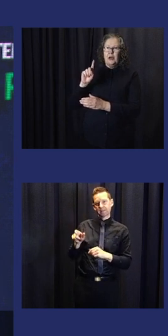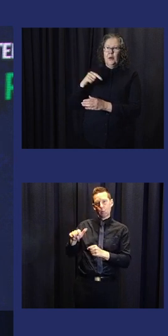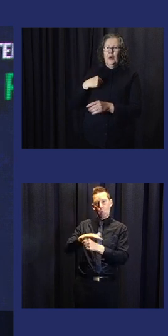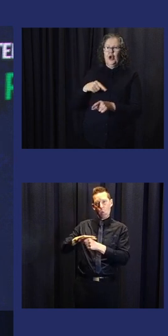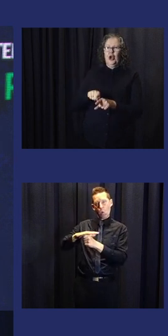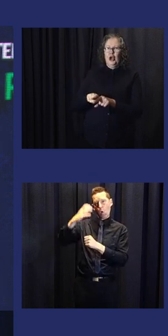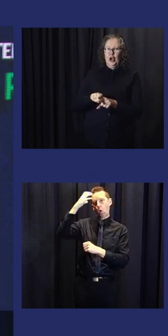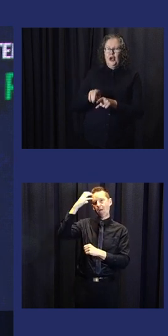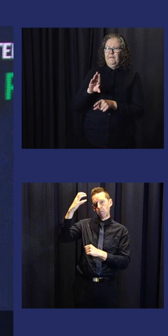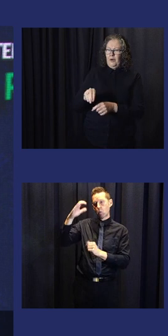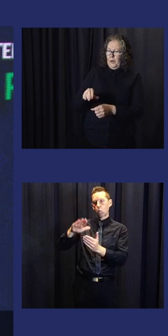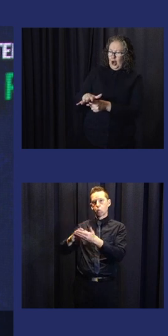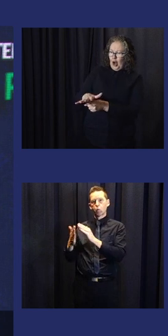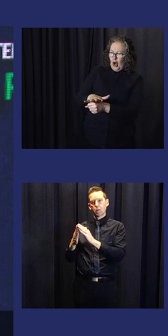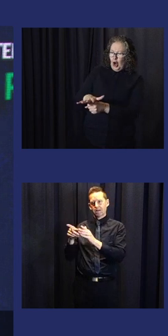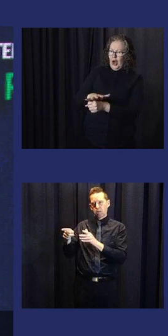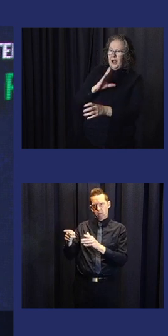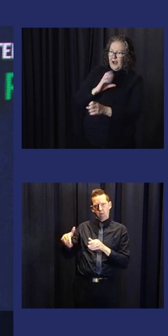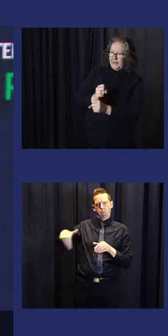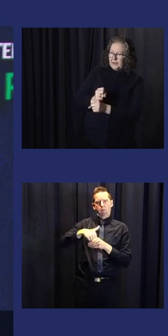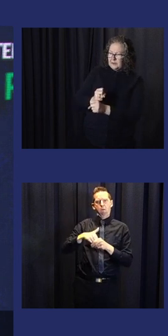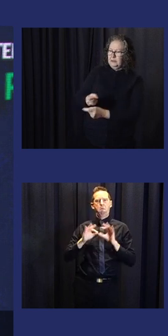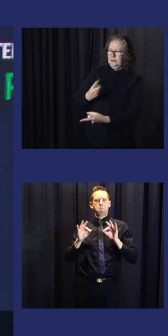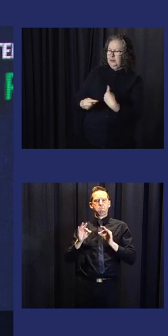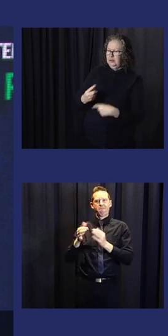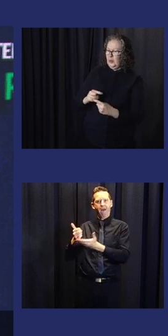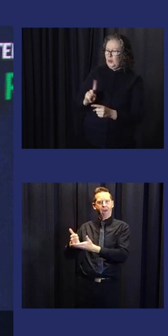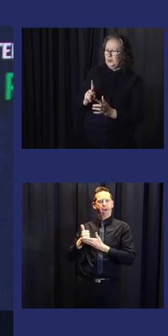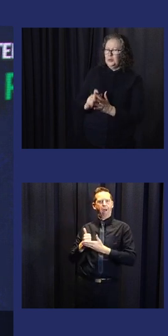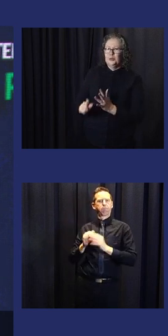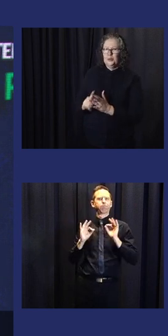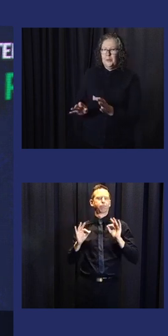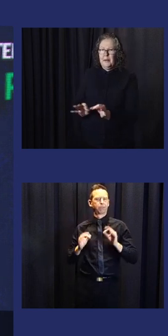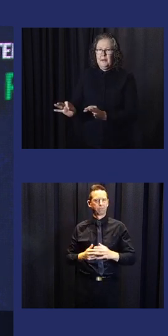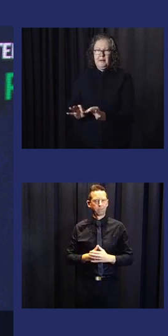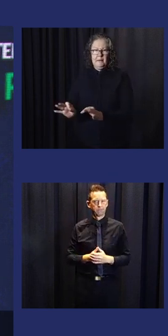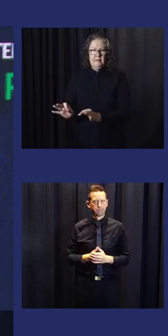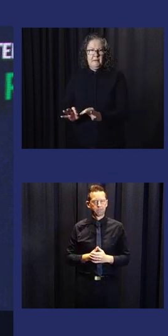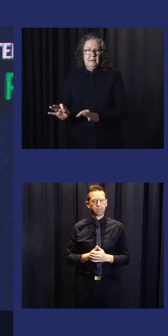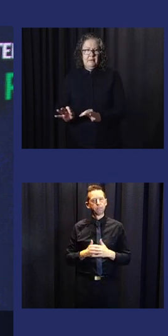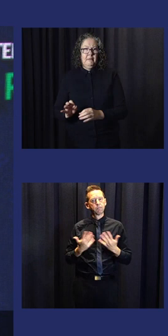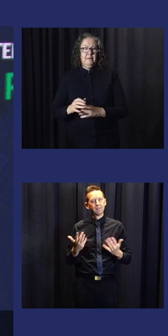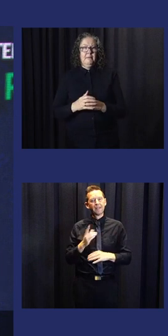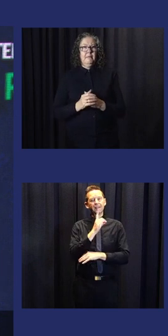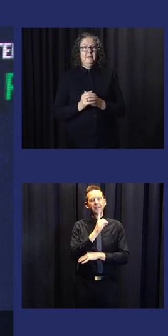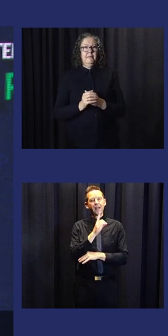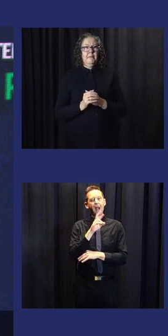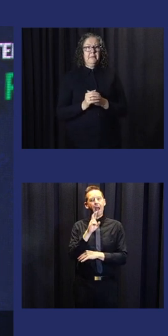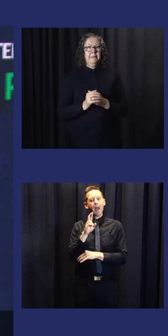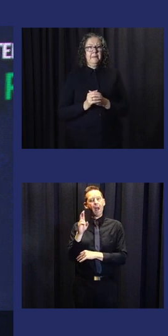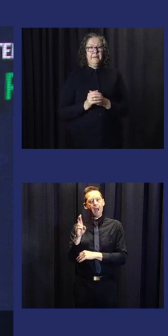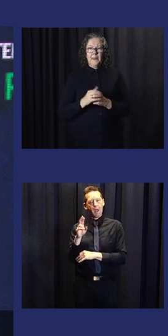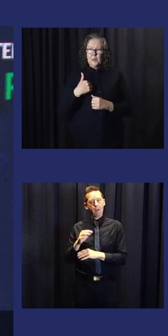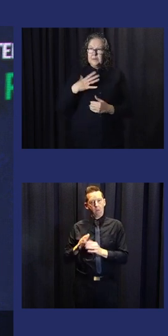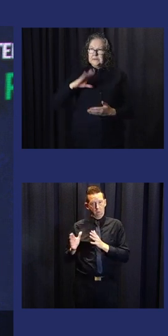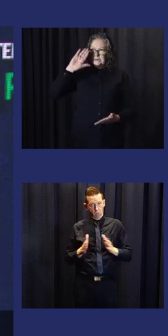by local government and local community. To sum up, Indonesia Red Cross established its disaster risk reduction